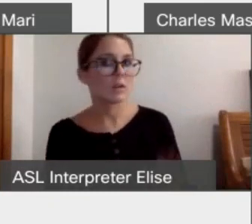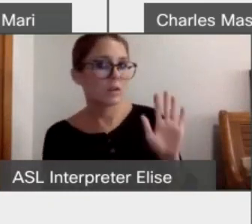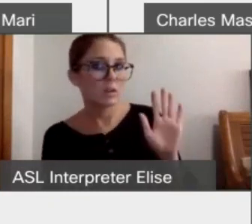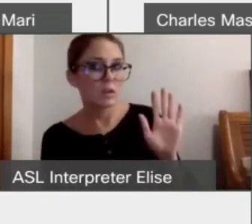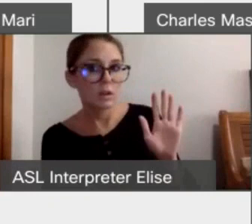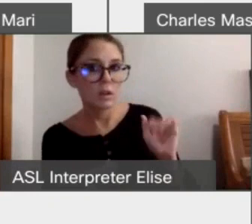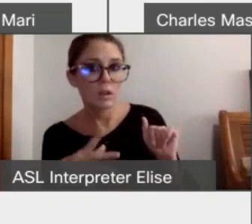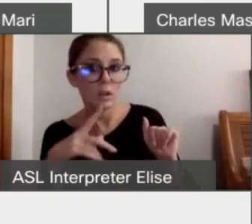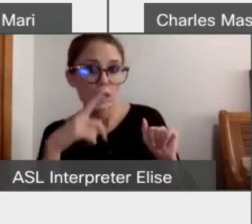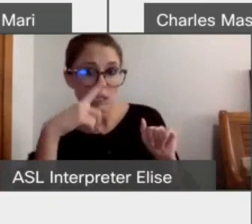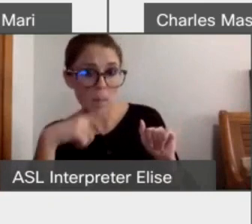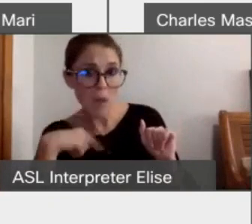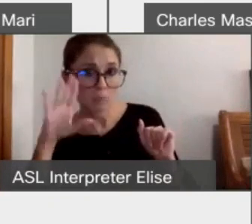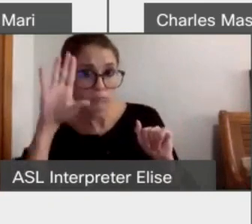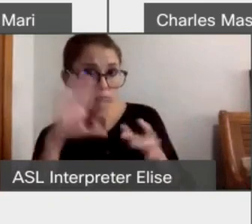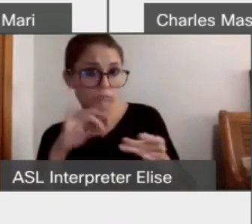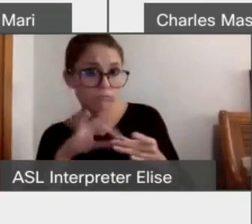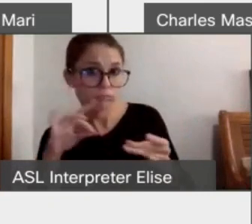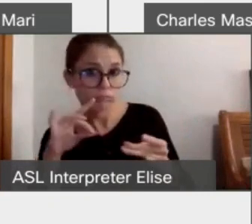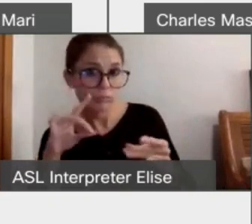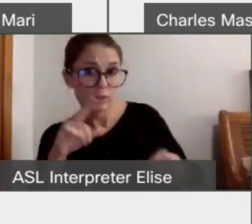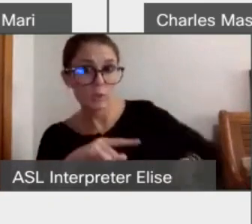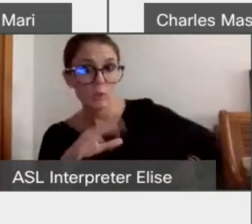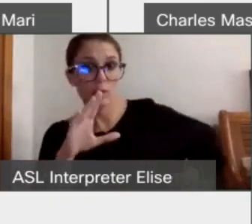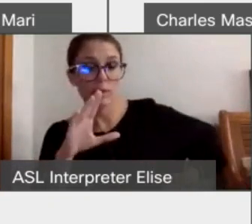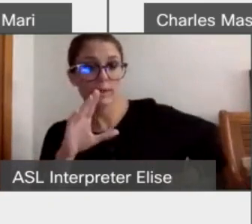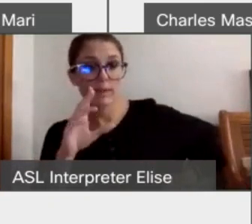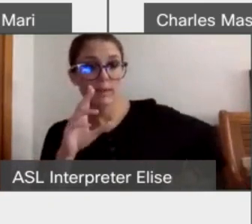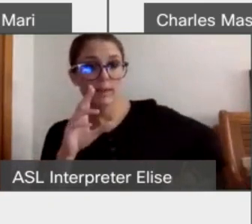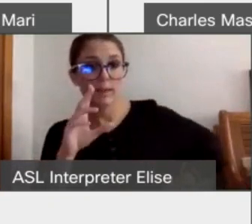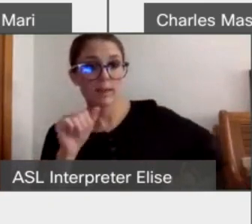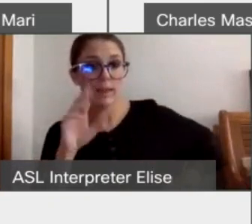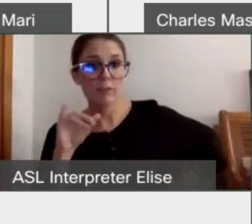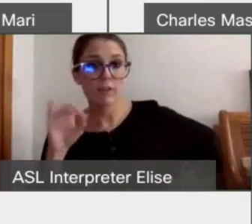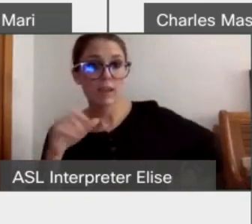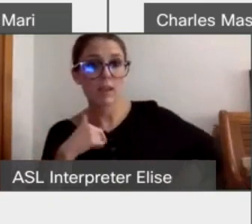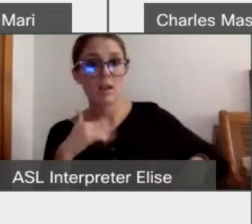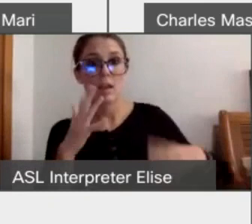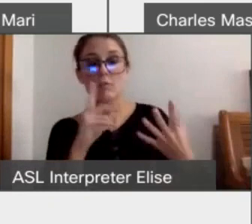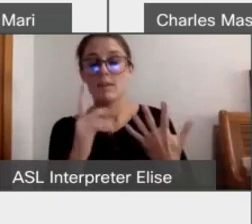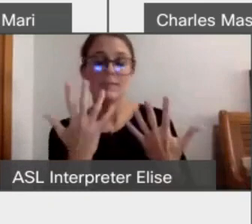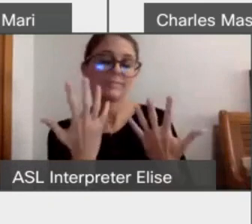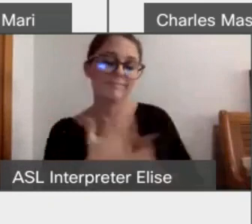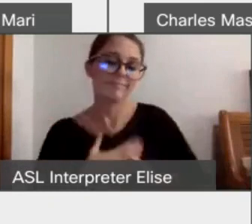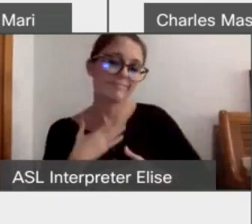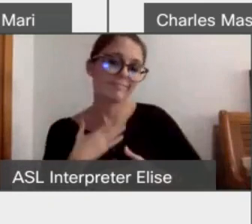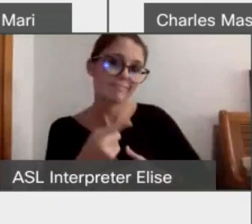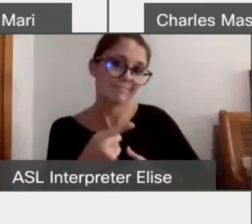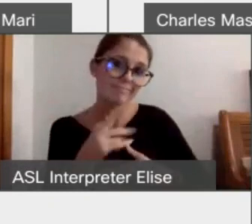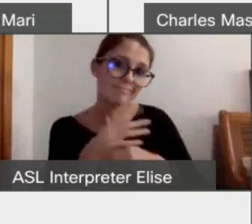If I can just speak a second to Carrie. I very much appreciate your breath of fresh